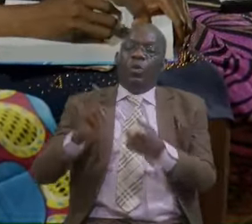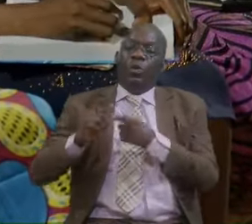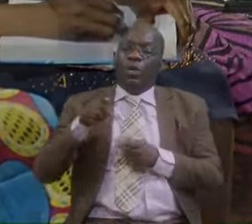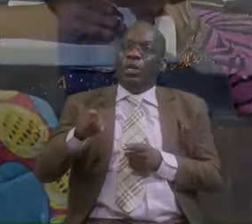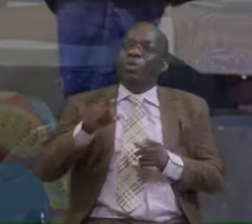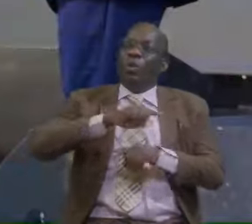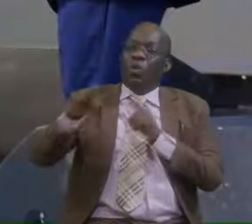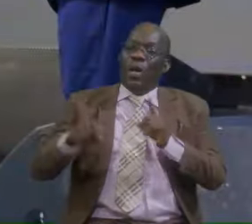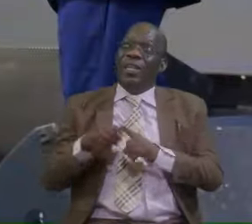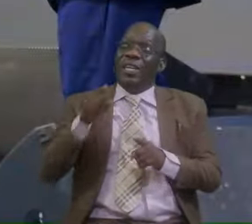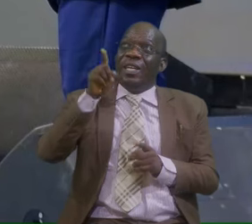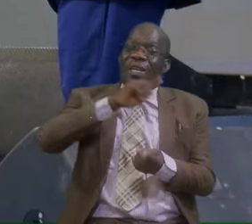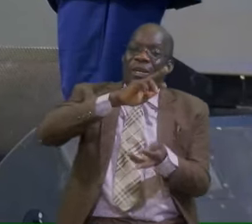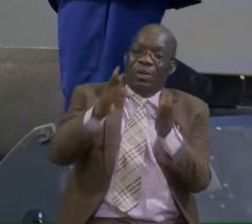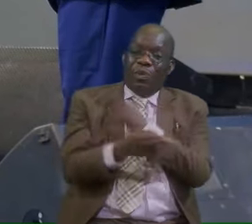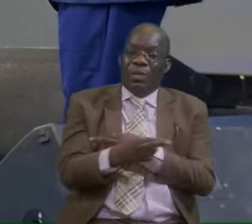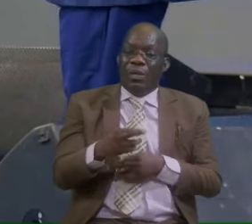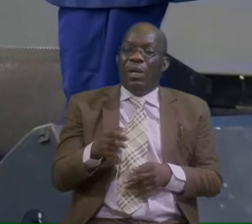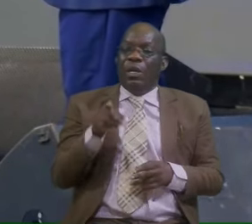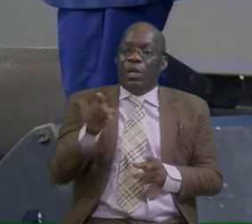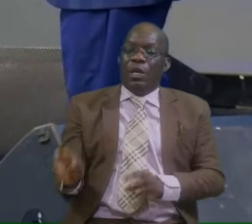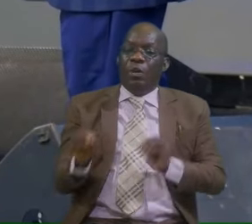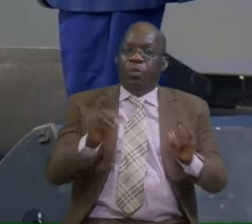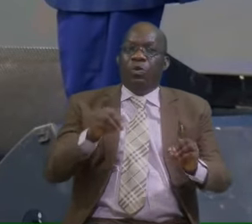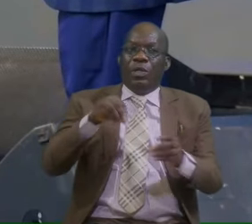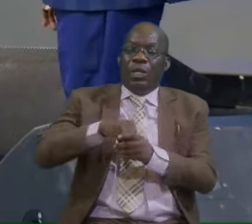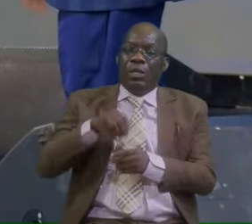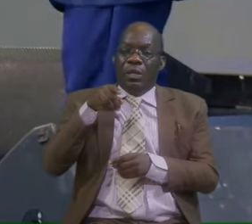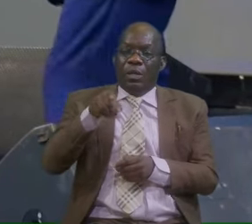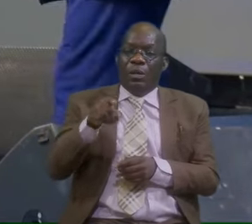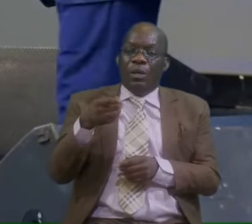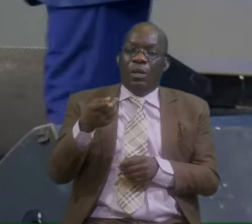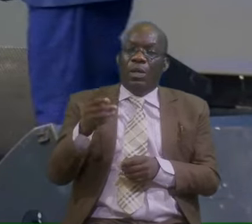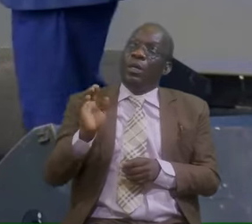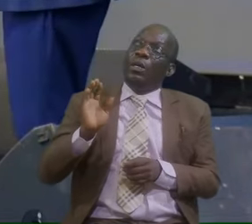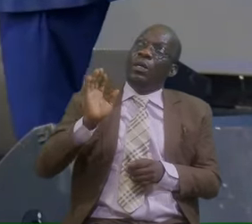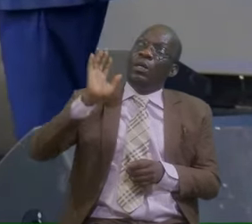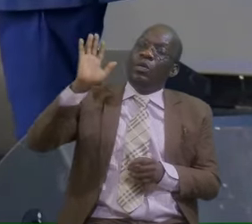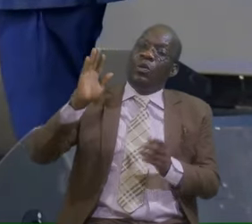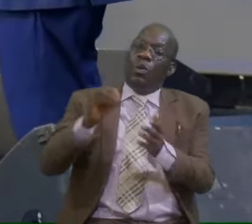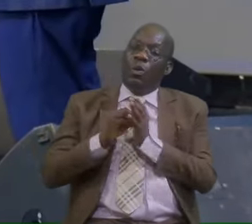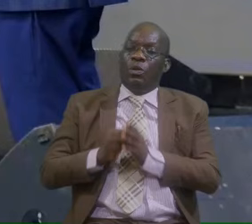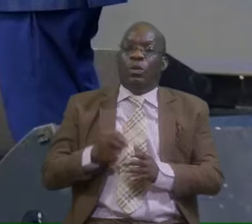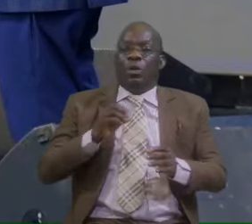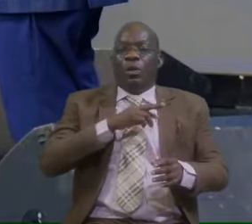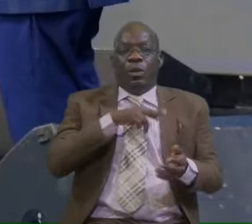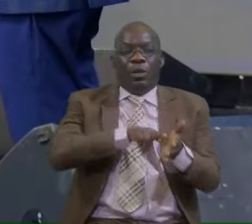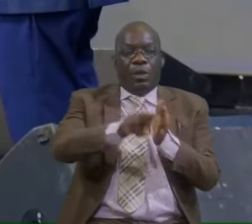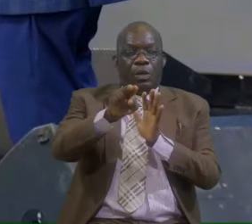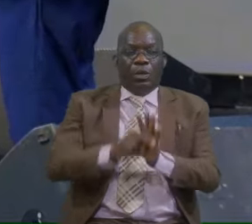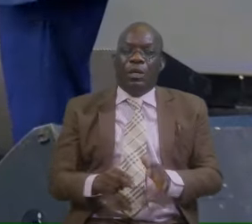turned around, imputed unto him his own righteousness. Precious